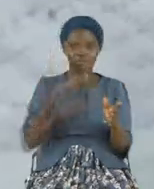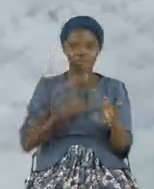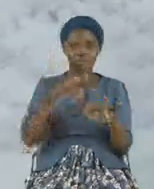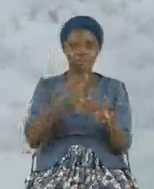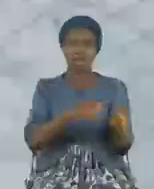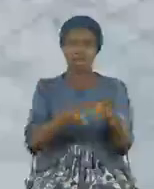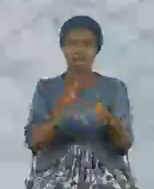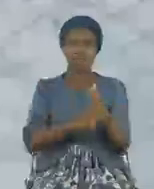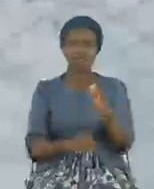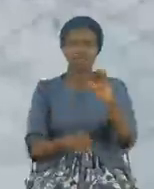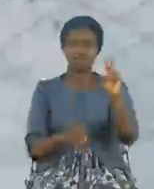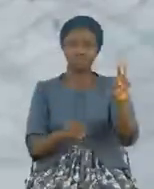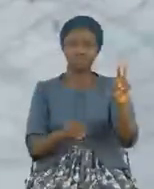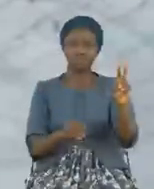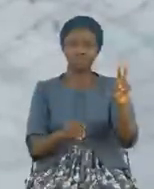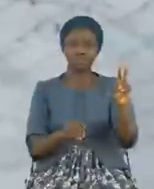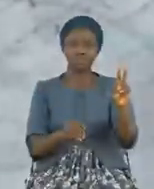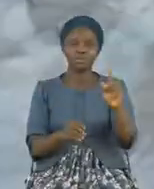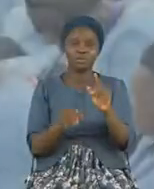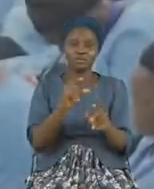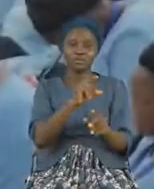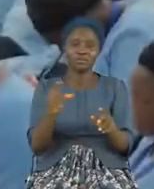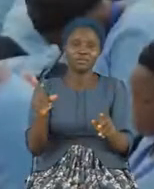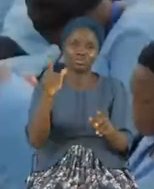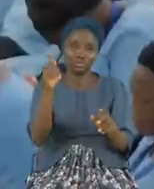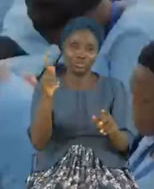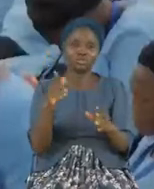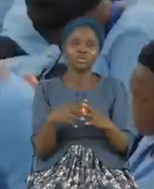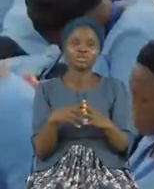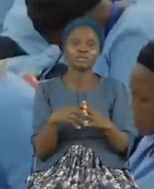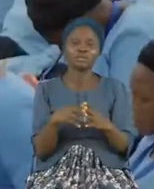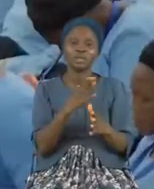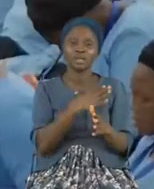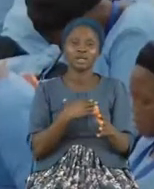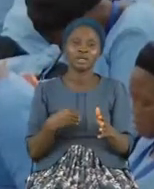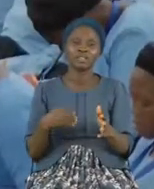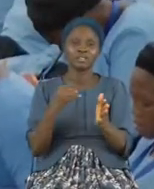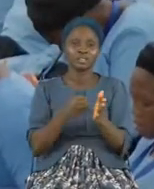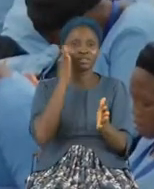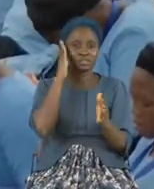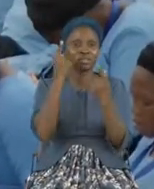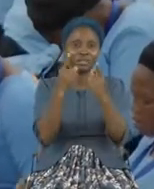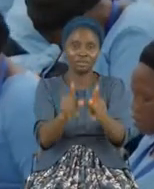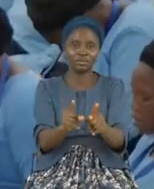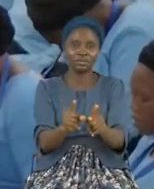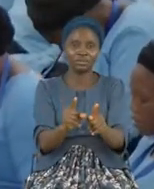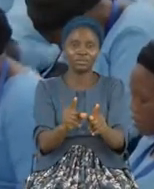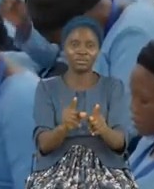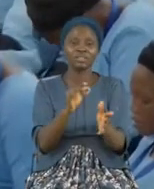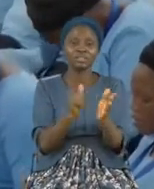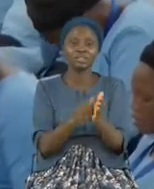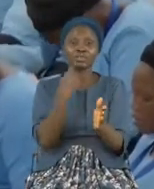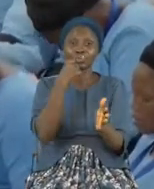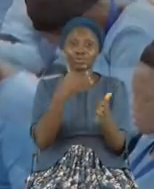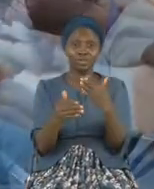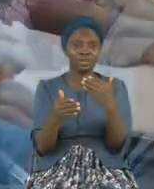2, verse 21. And it shall come to pass that whosoever